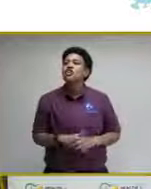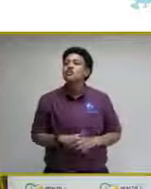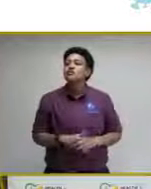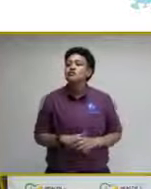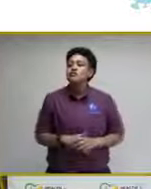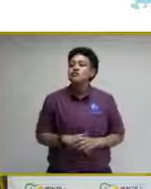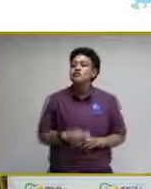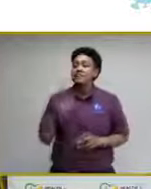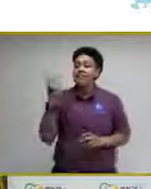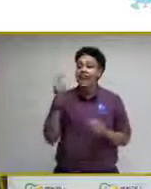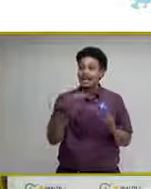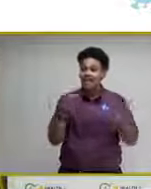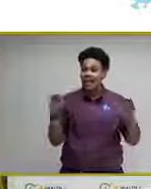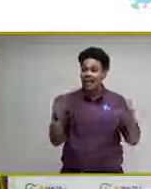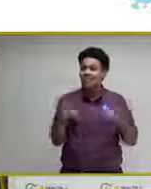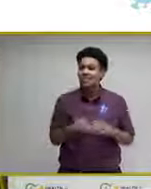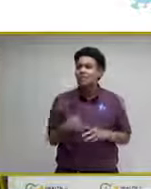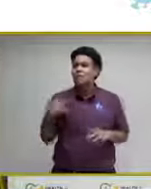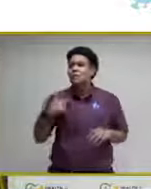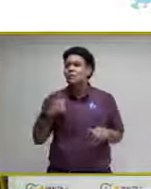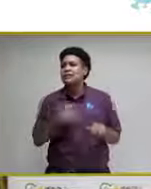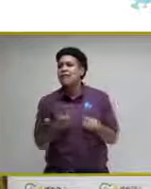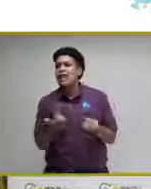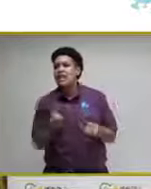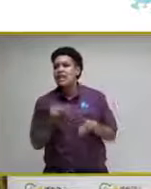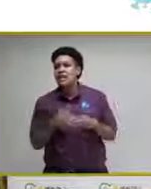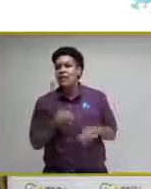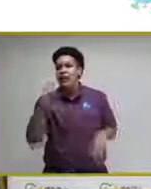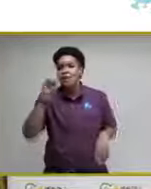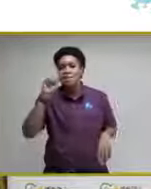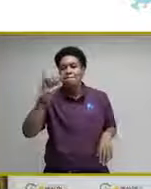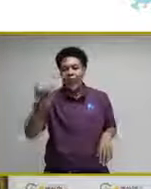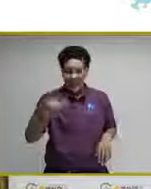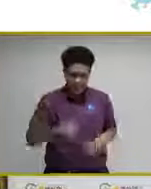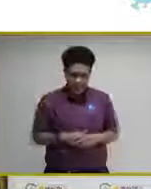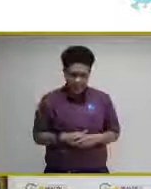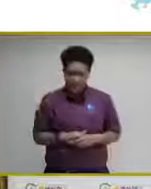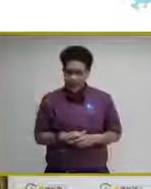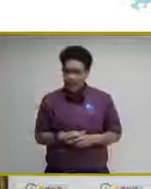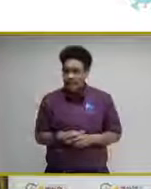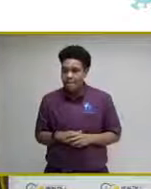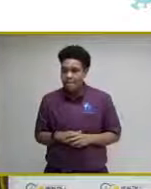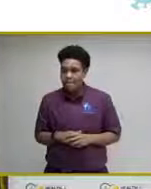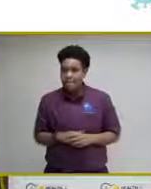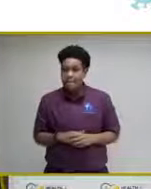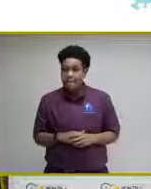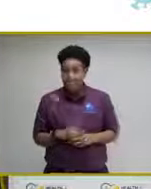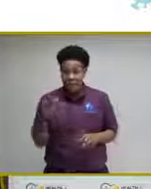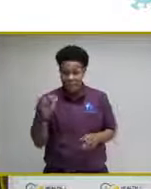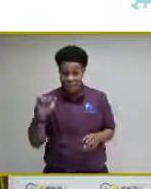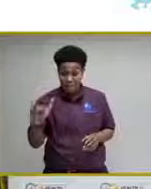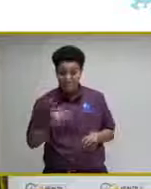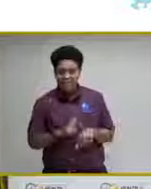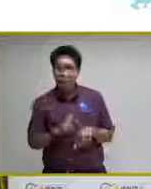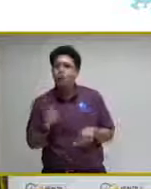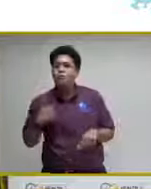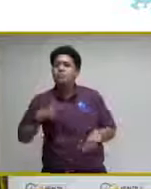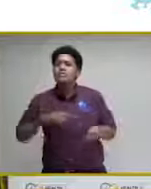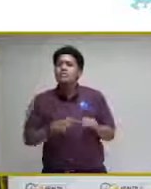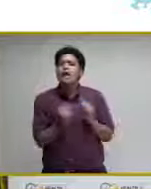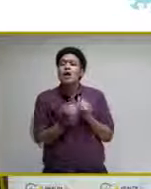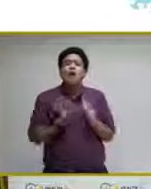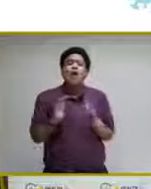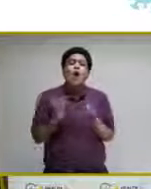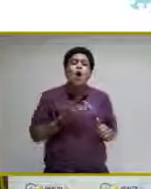For phase 2, we begin in May. And in that period, we will start with